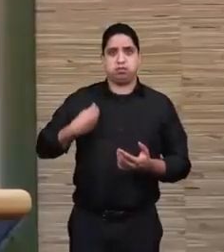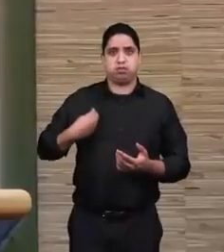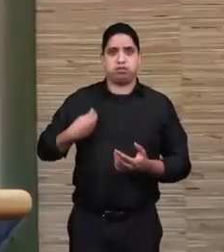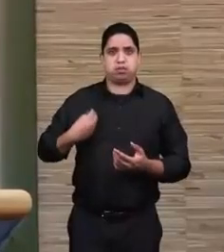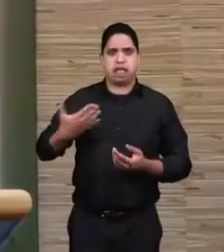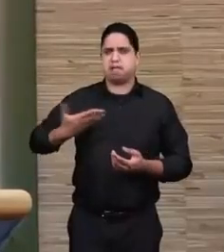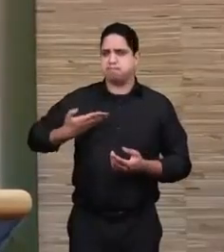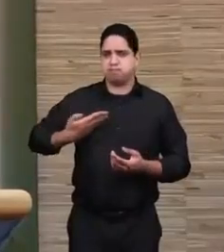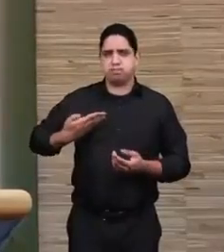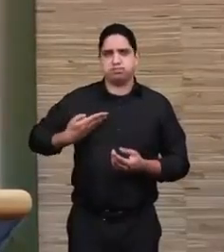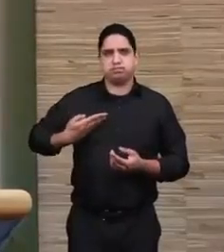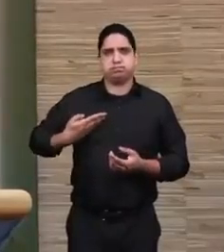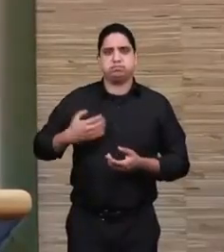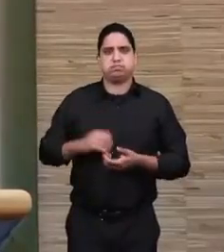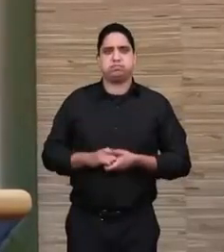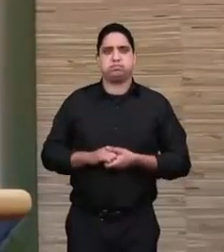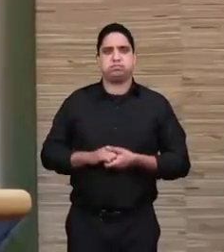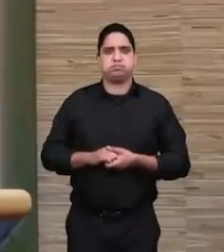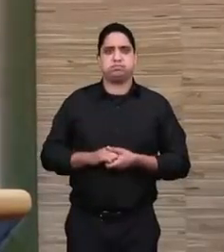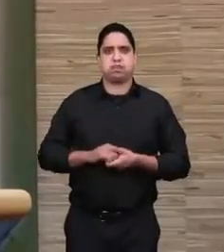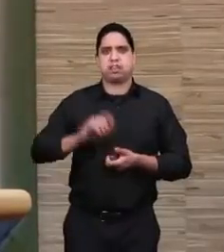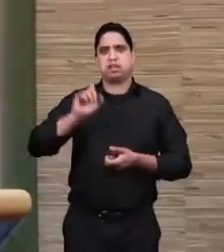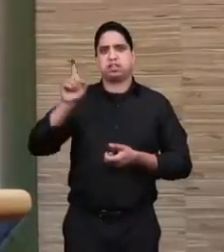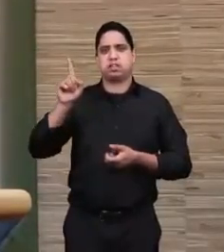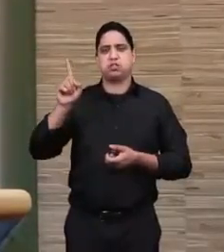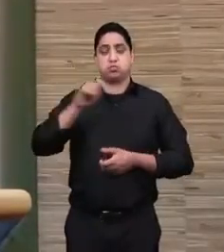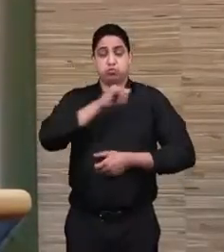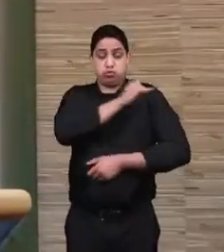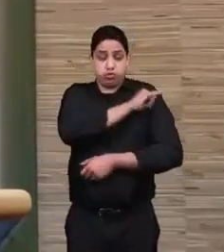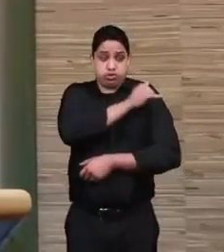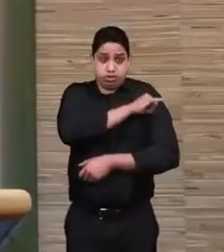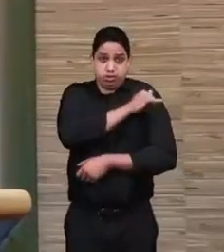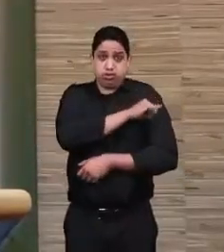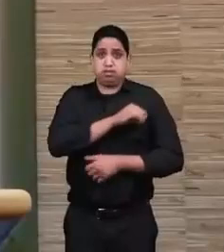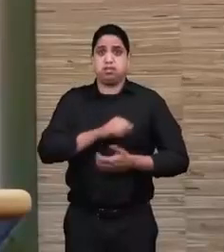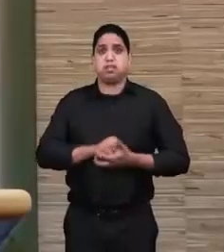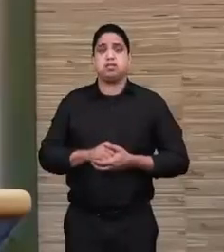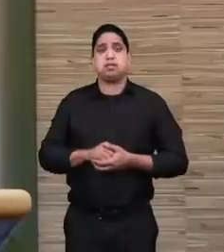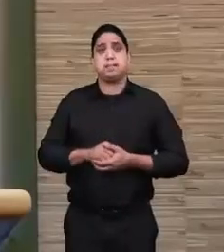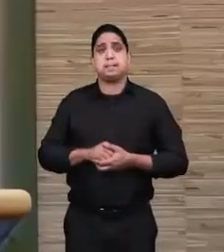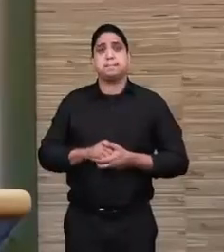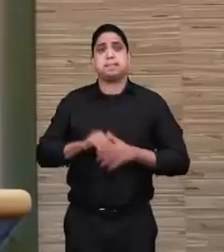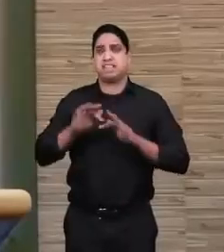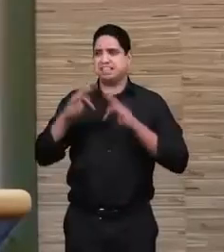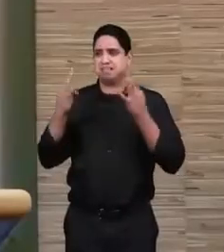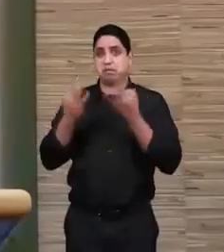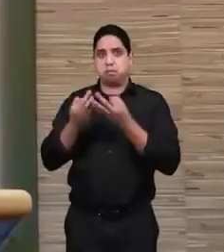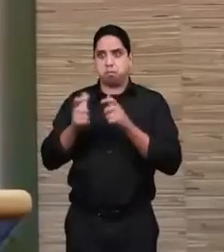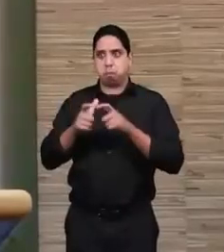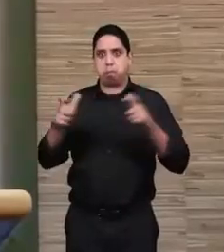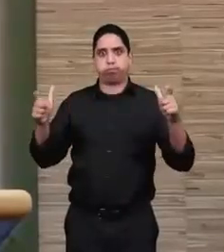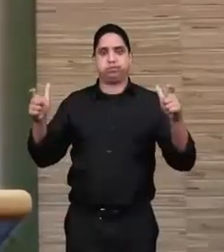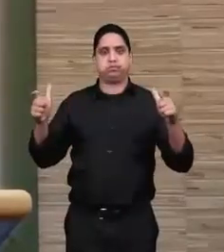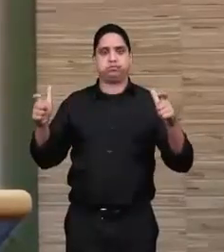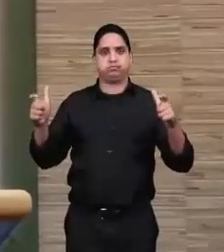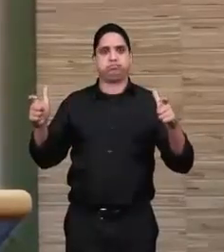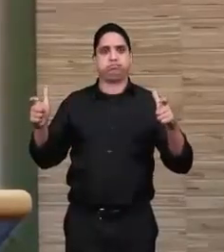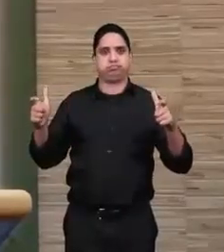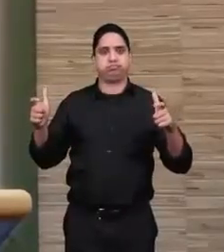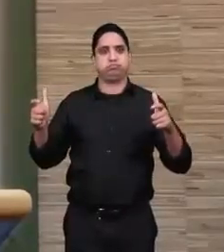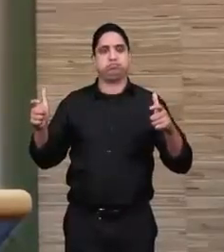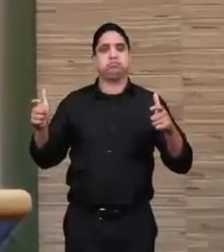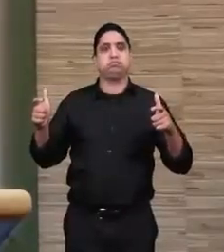from Rio de Janeiro who has a large family, and he